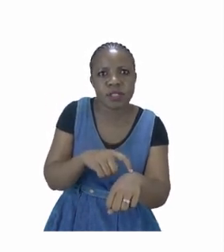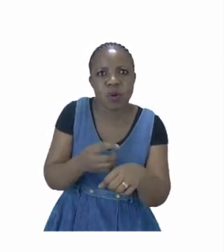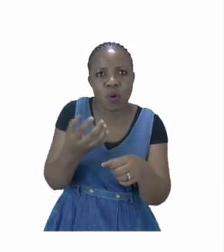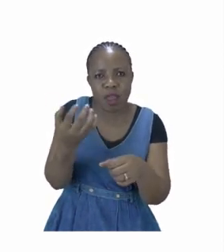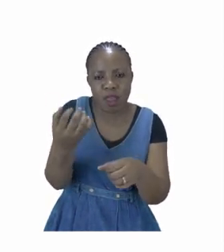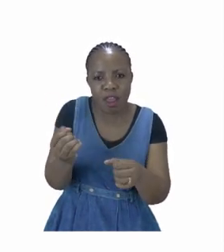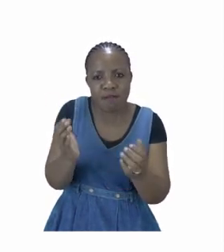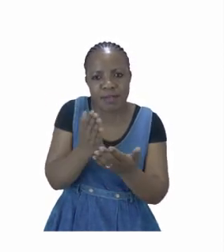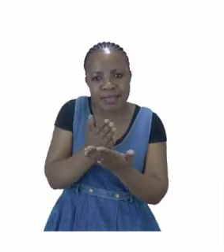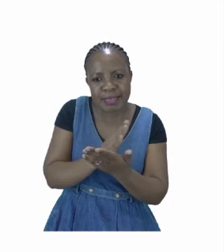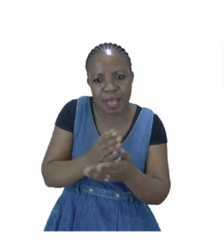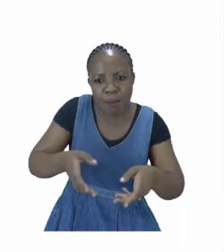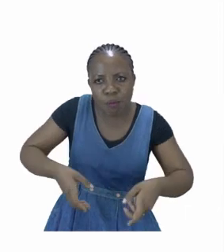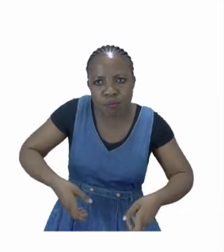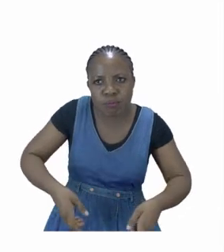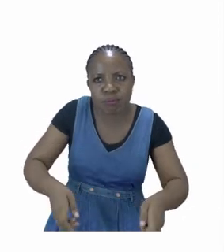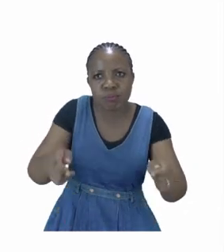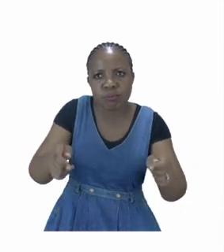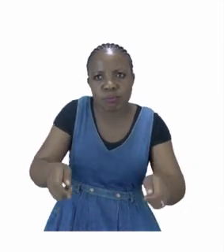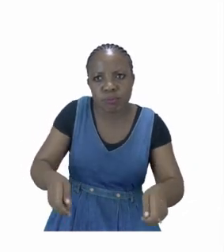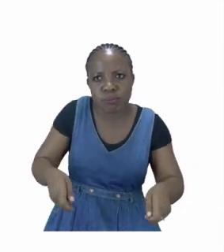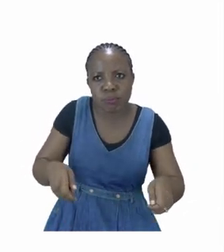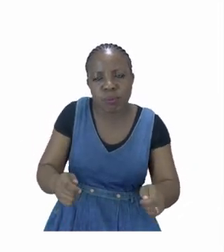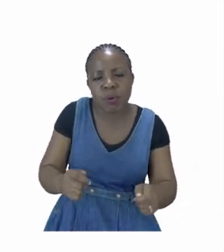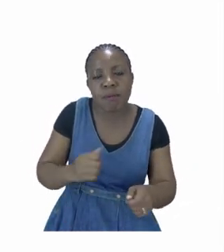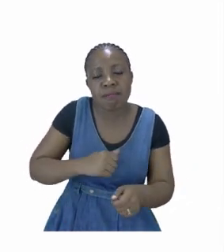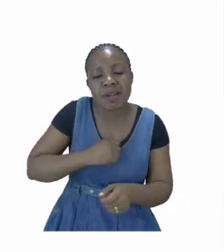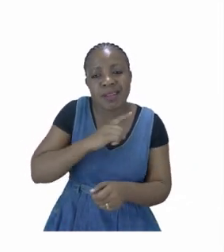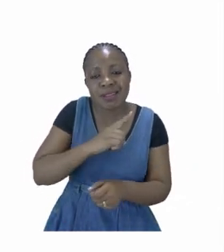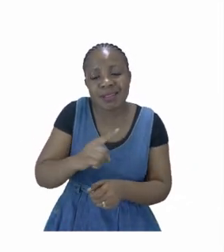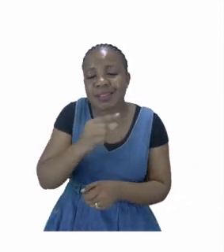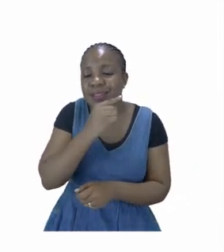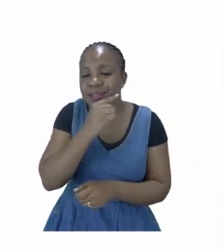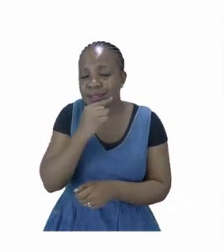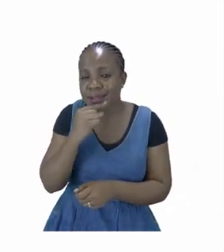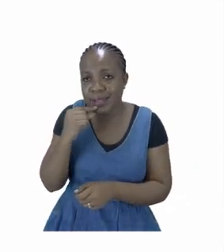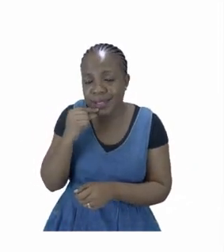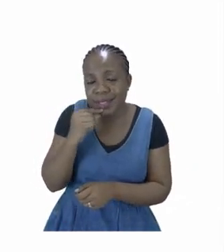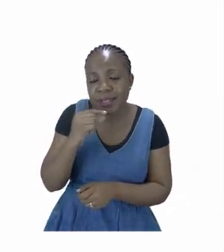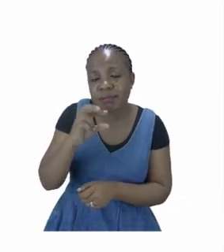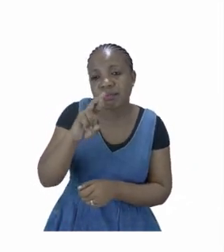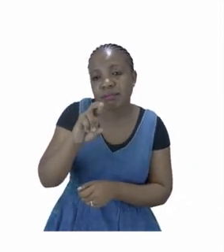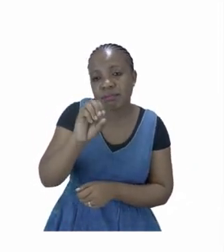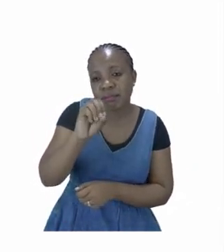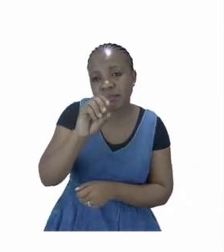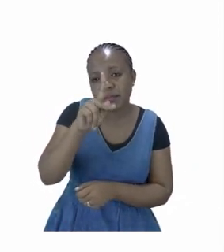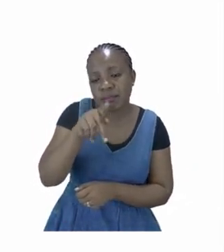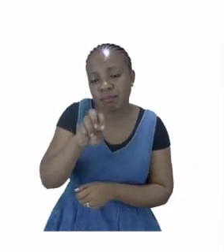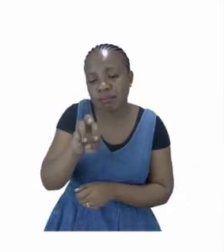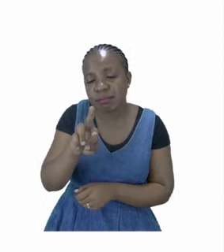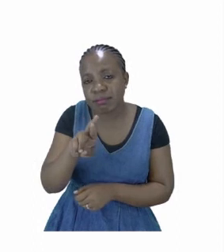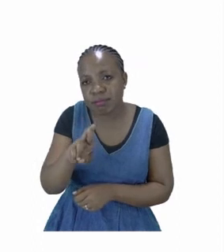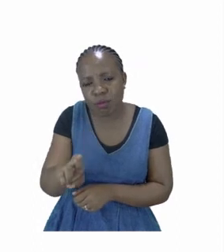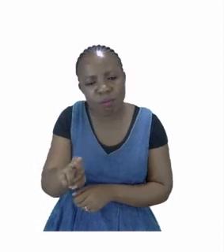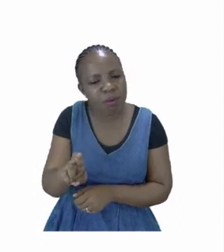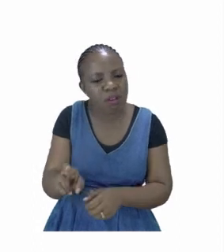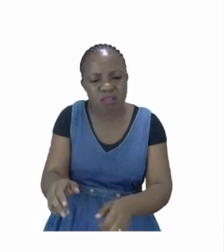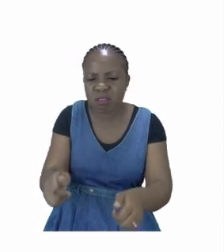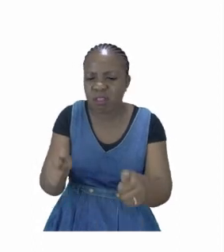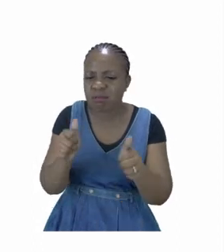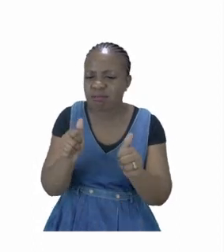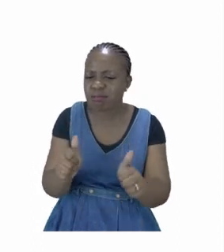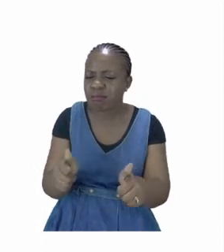is Mrs. Roper, and she is very nice and never